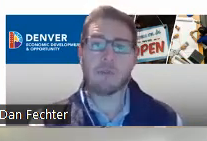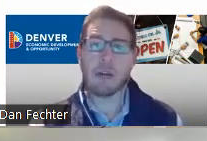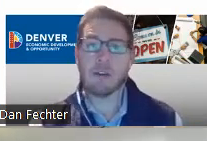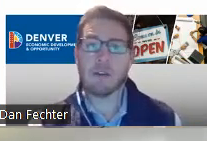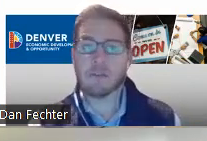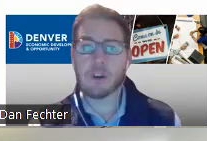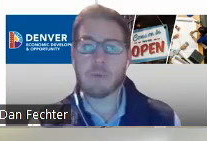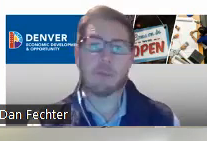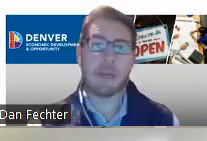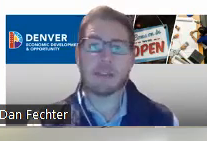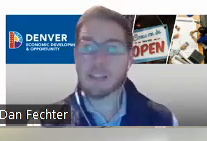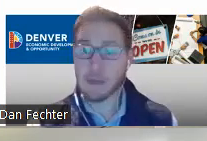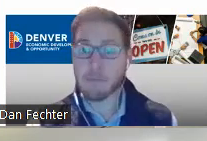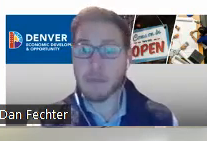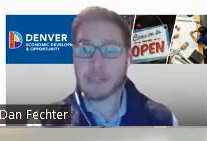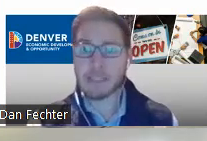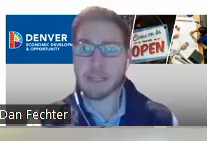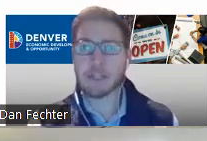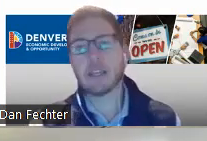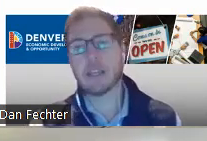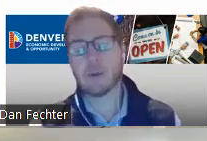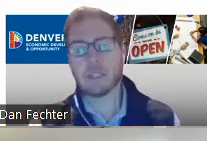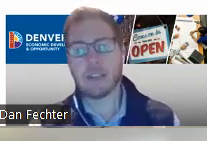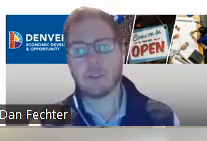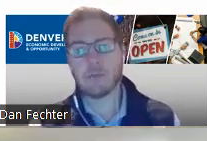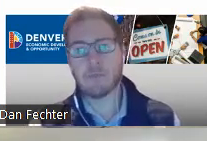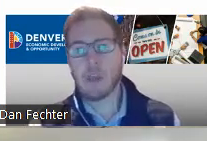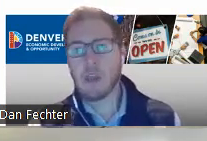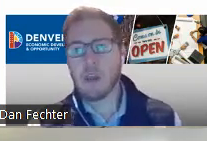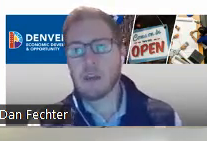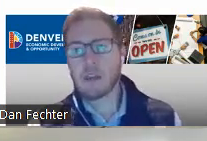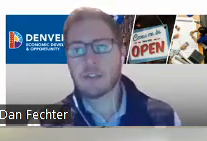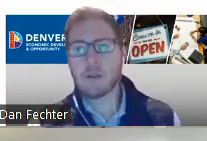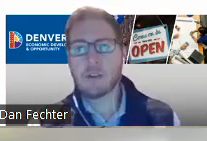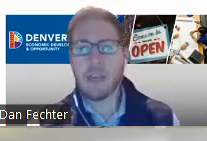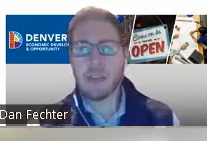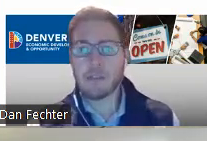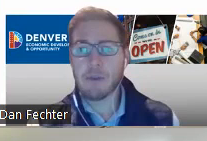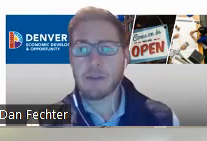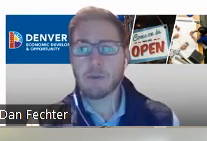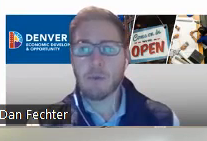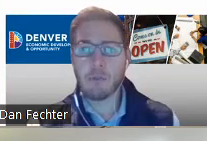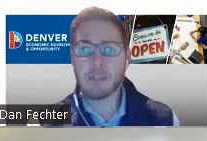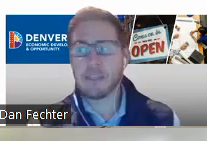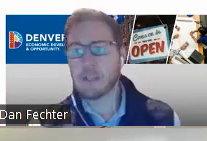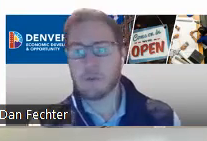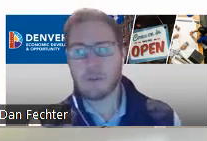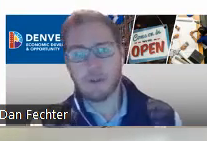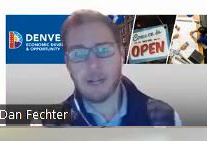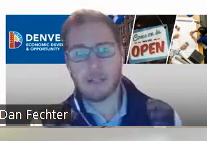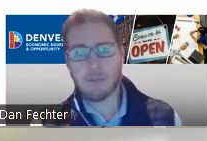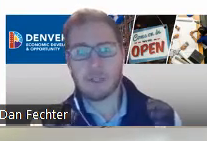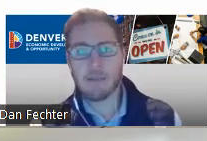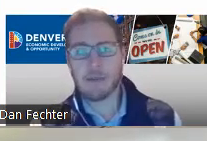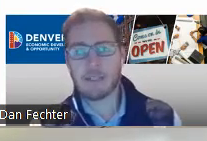1 mile from the Pena station in North Denver. The 2 and 3 bedroom apartments, each with a